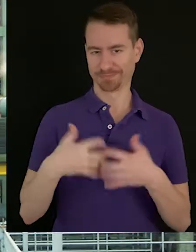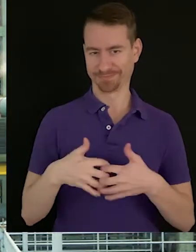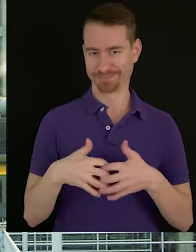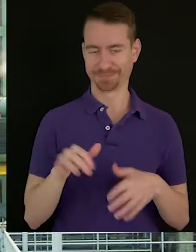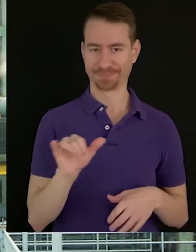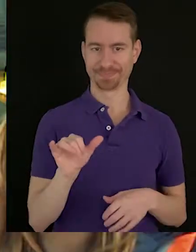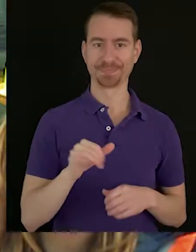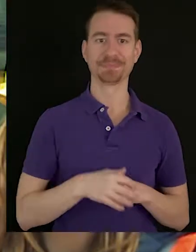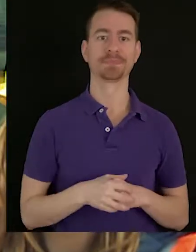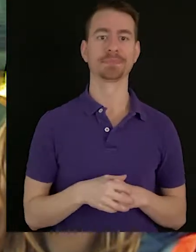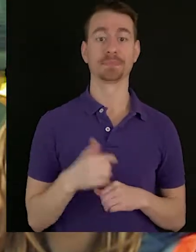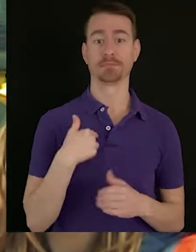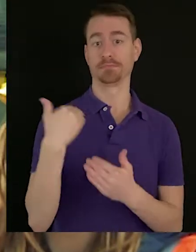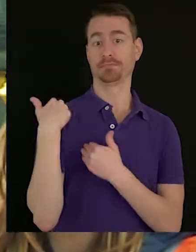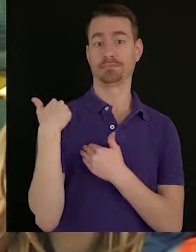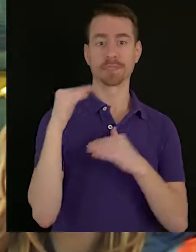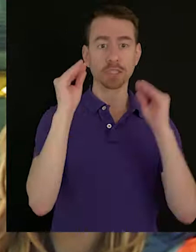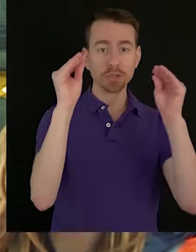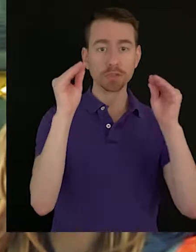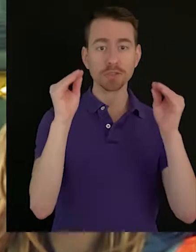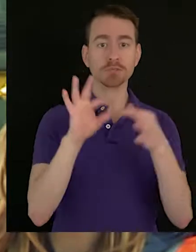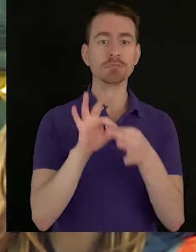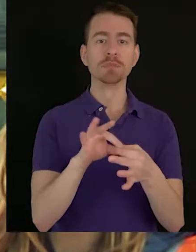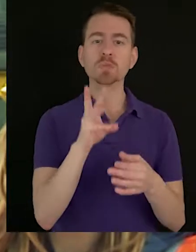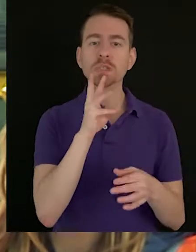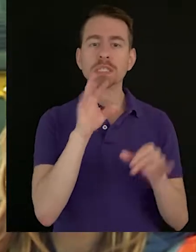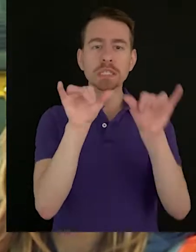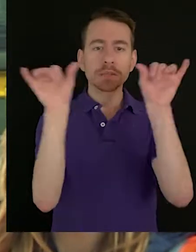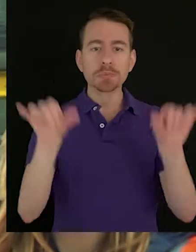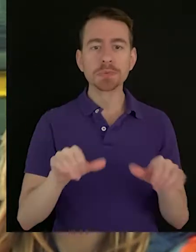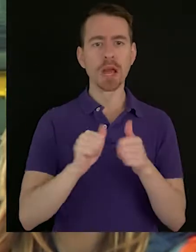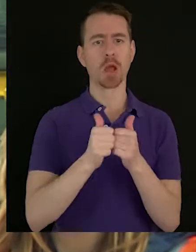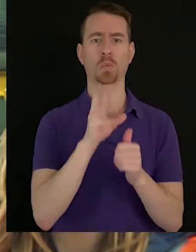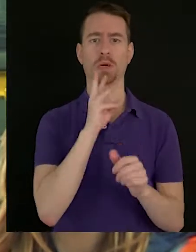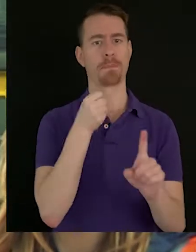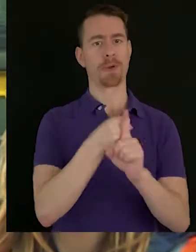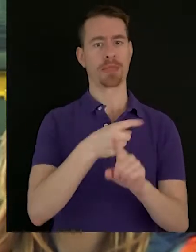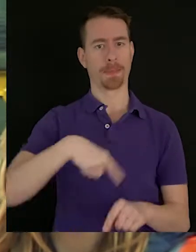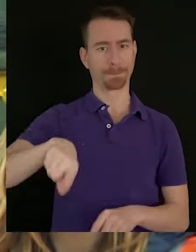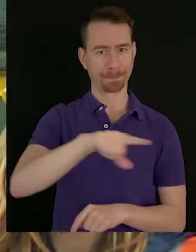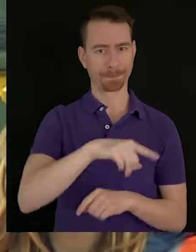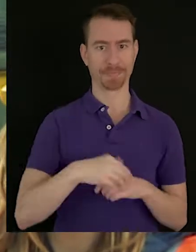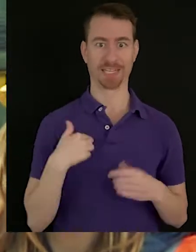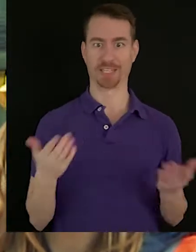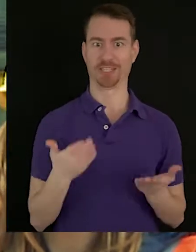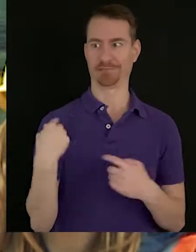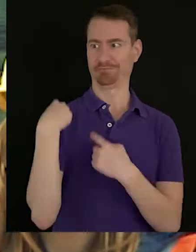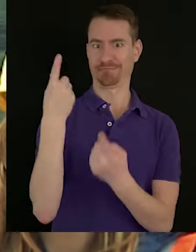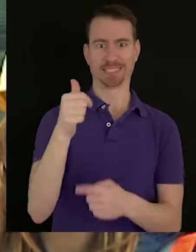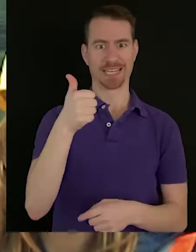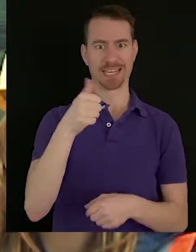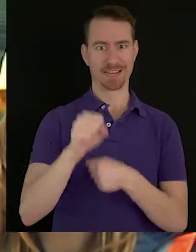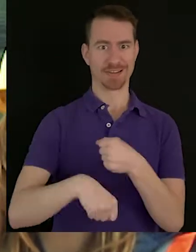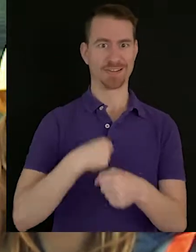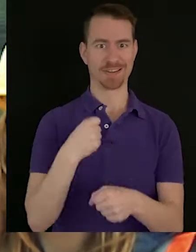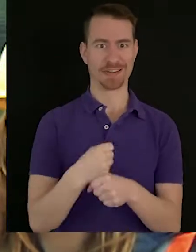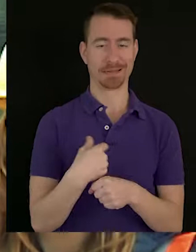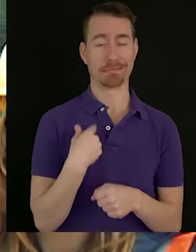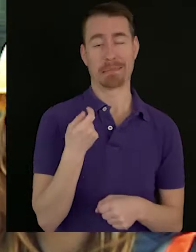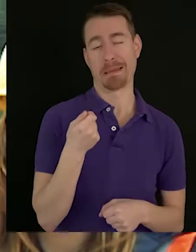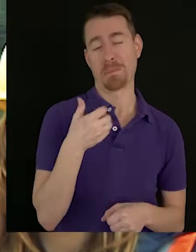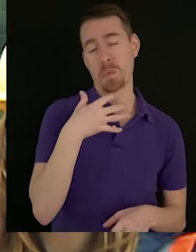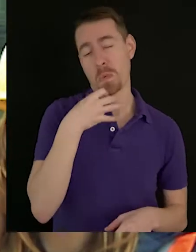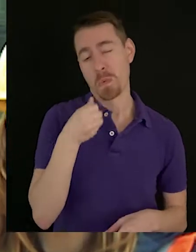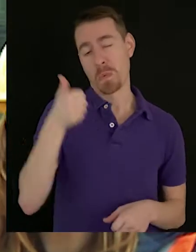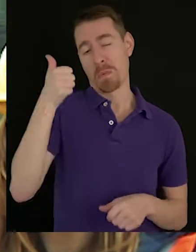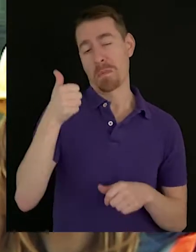Wastewater Treatment Division. So I get to teach people about water systems and how they impact them every day. And I have been working here for 10 years, so I